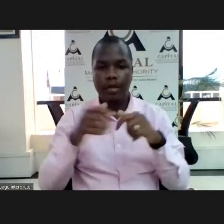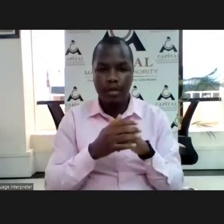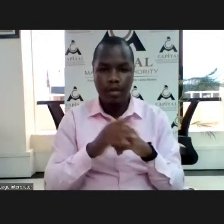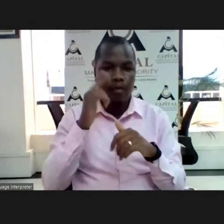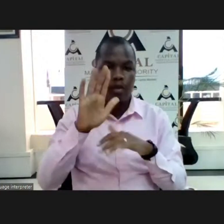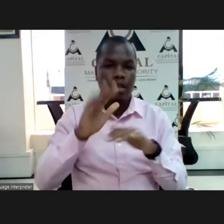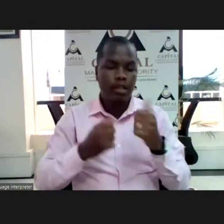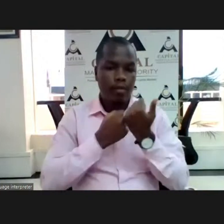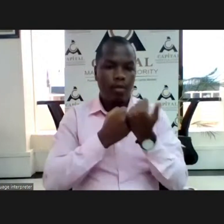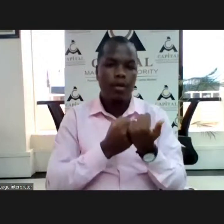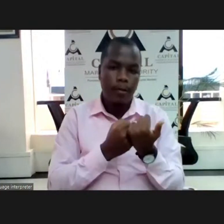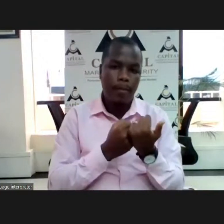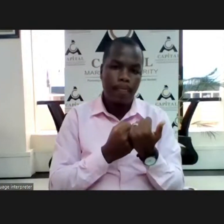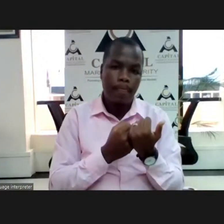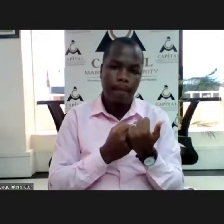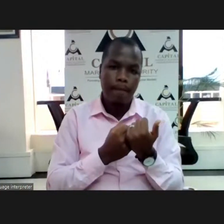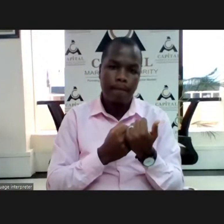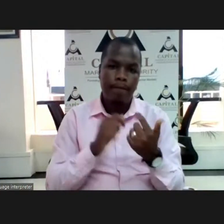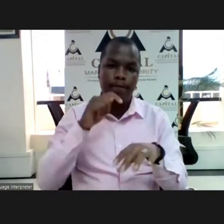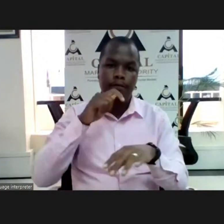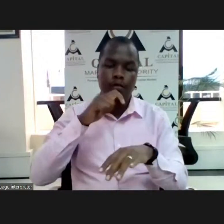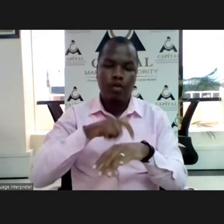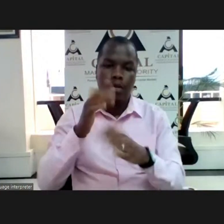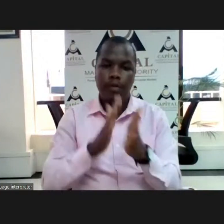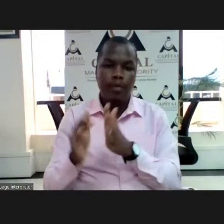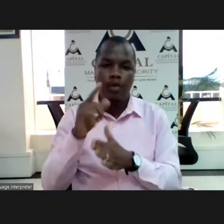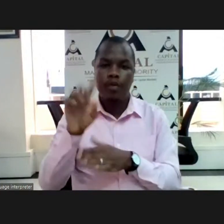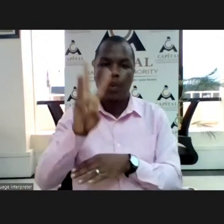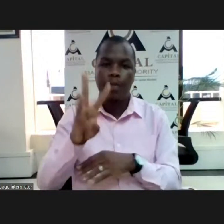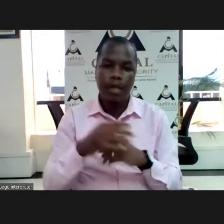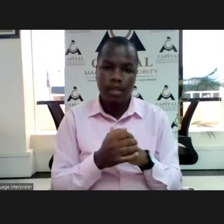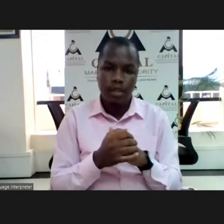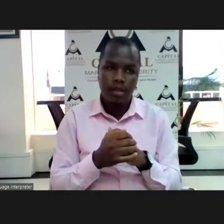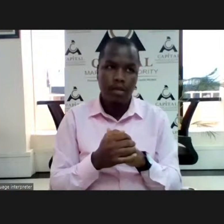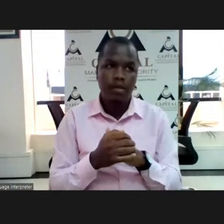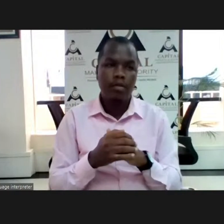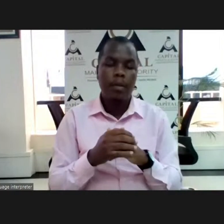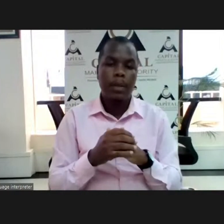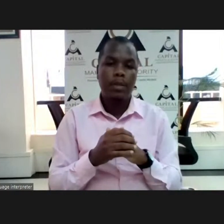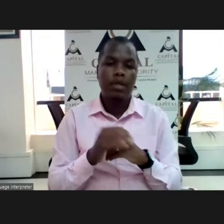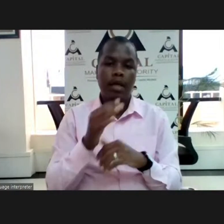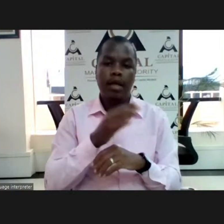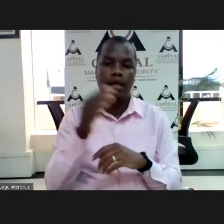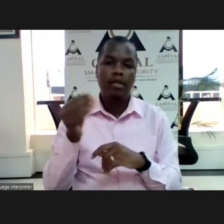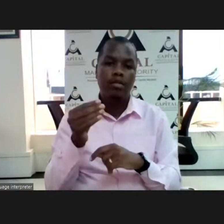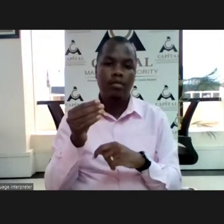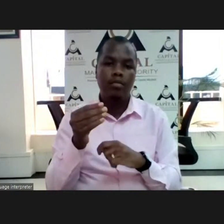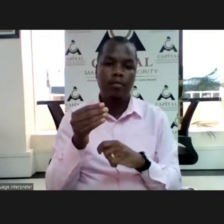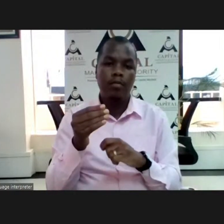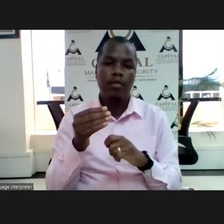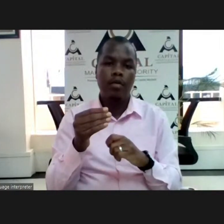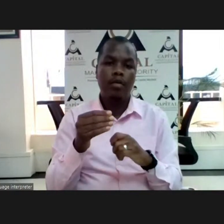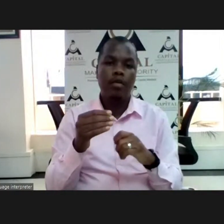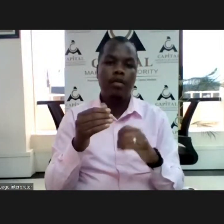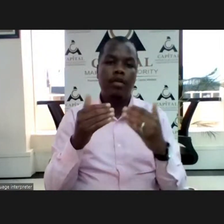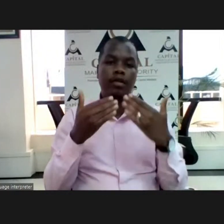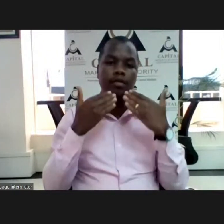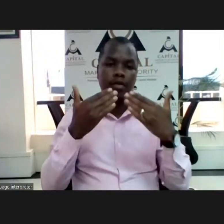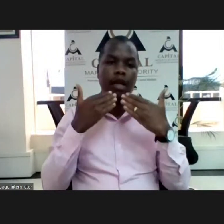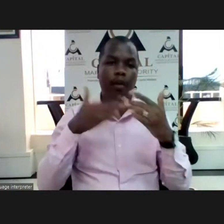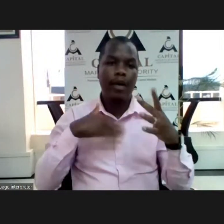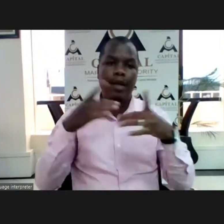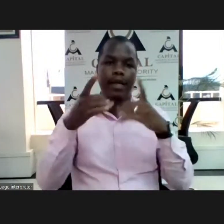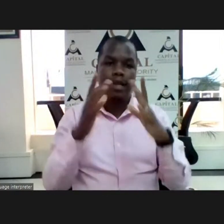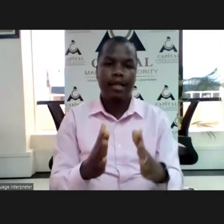for their support during the preparation of the webinar, and most sincerely to our